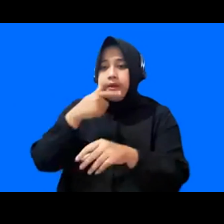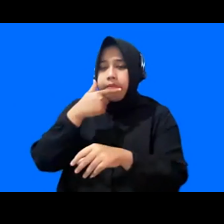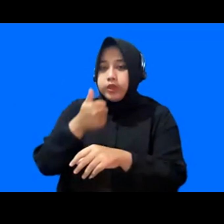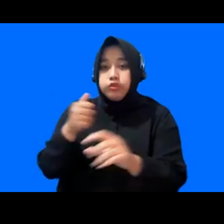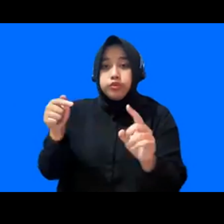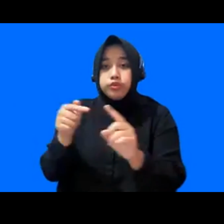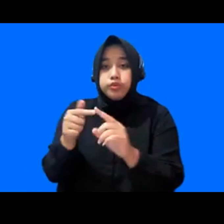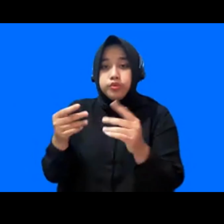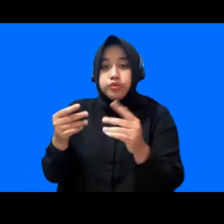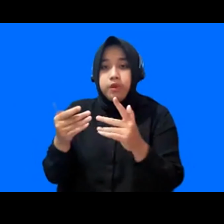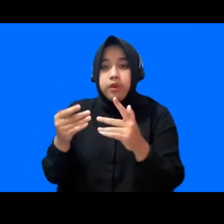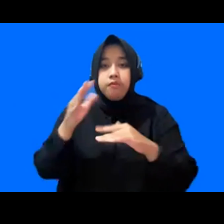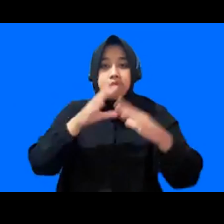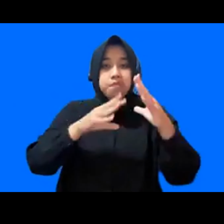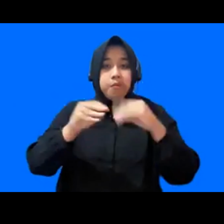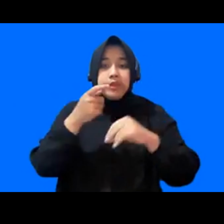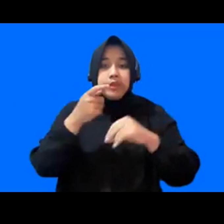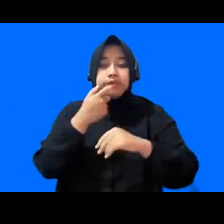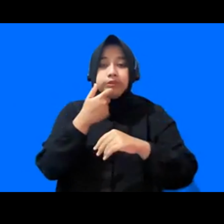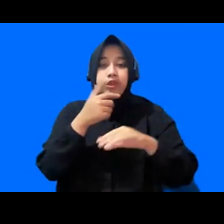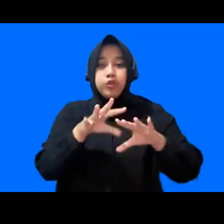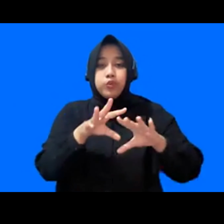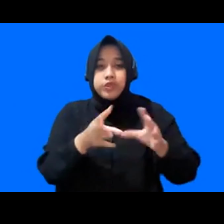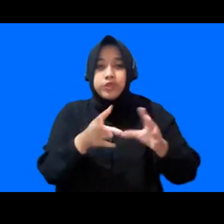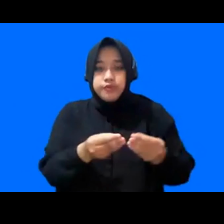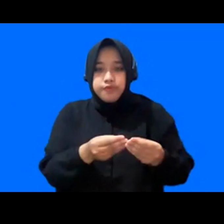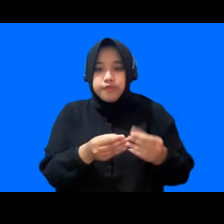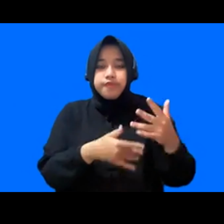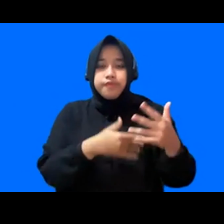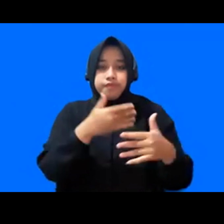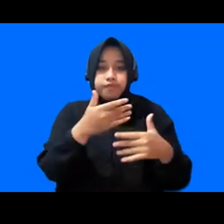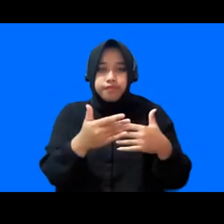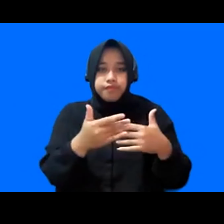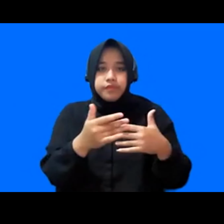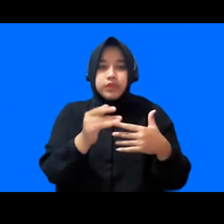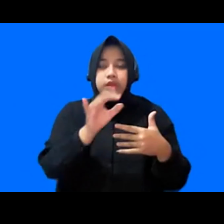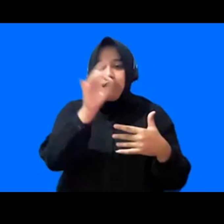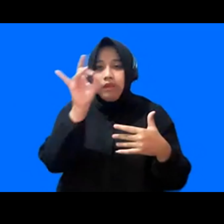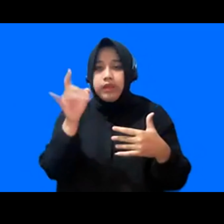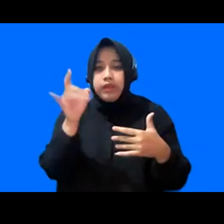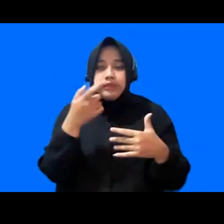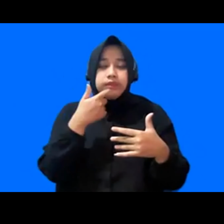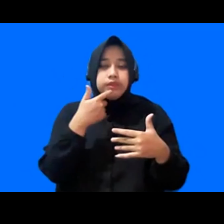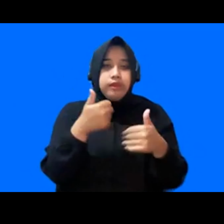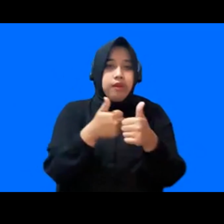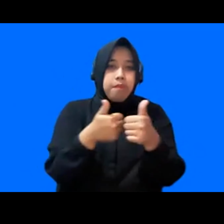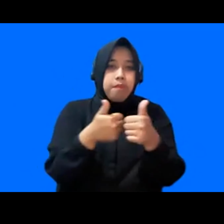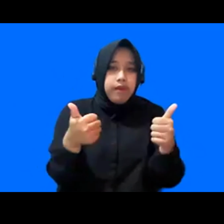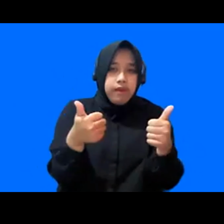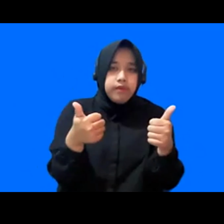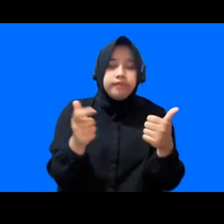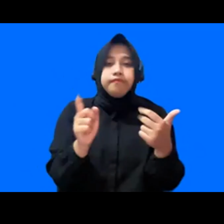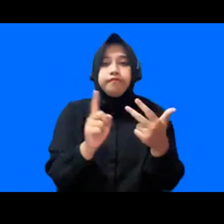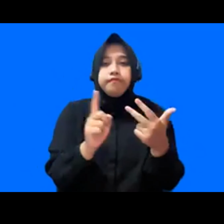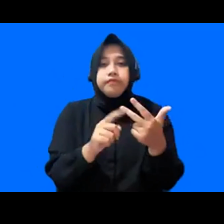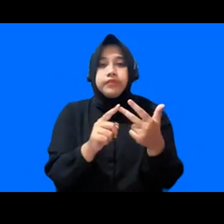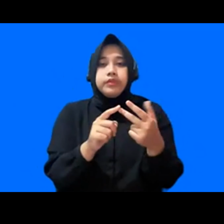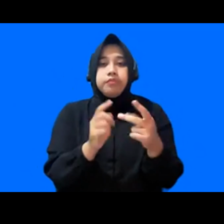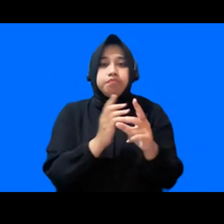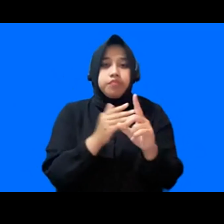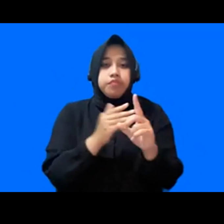to services, safety, and affordability. Let me give just a couple of examples of how we're working to drive this agenda